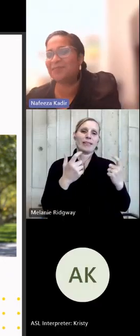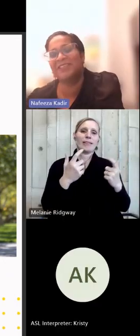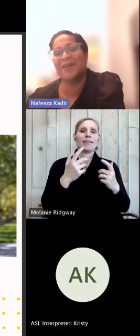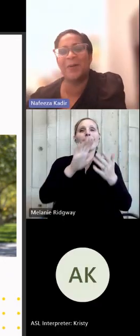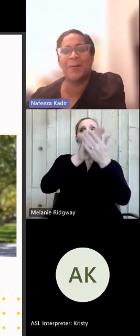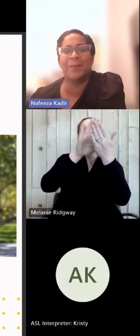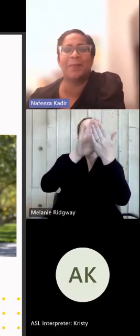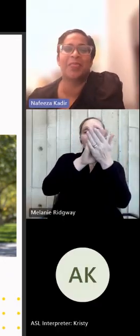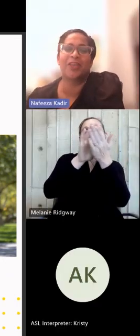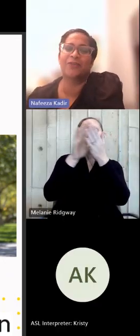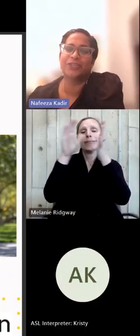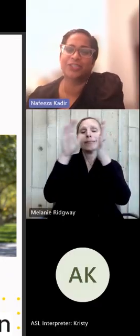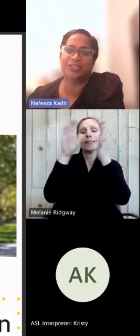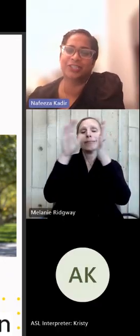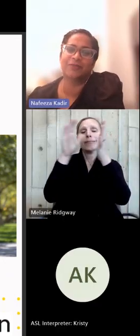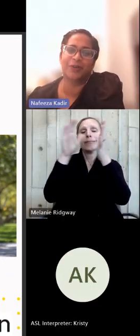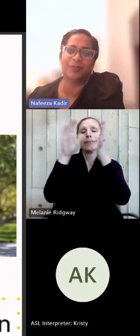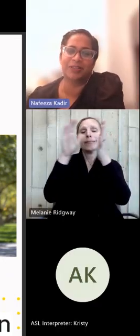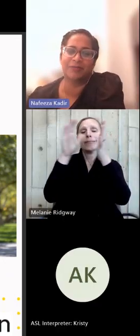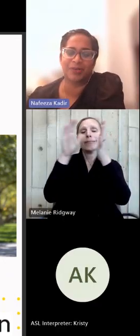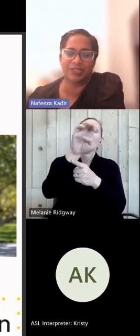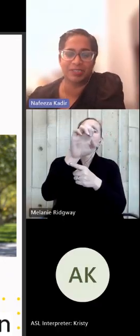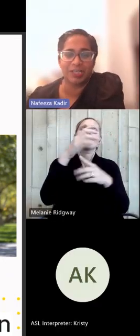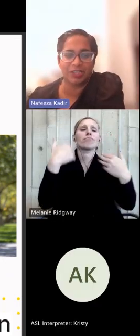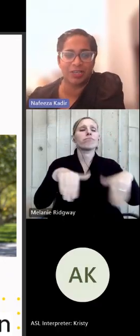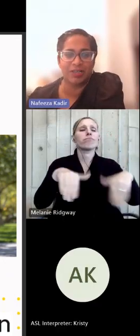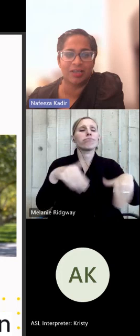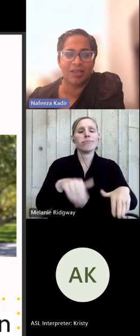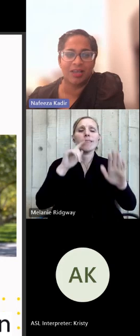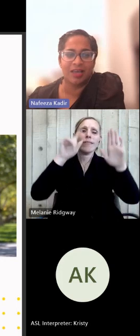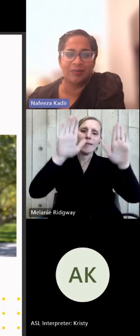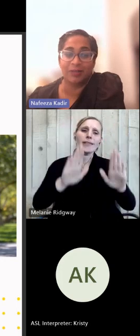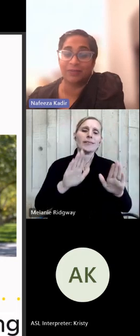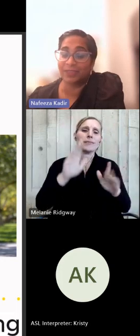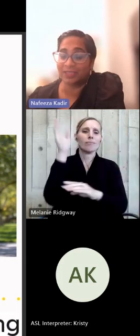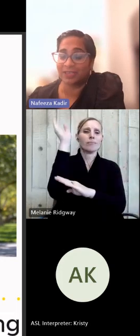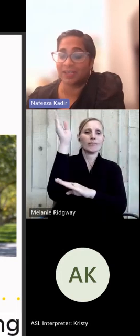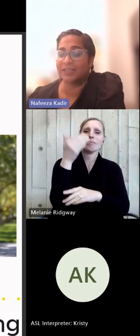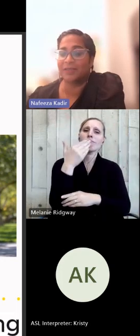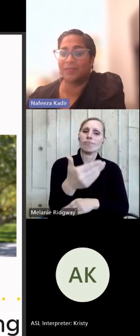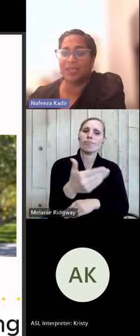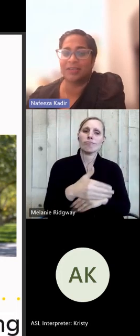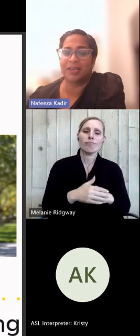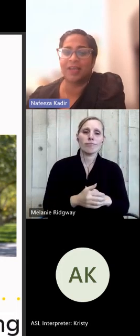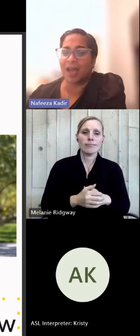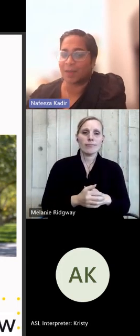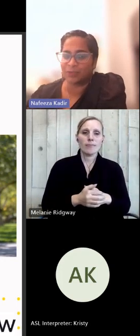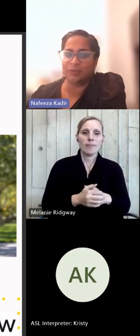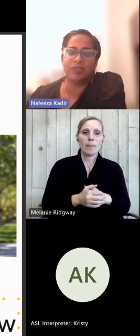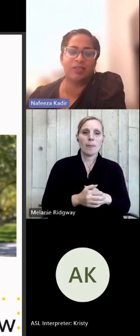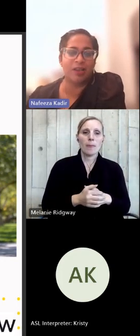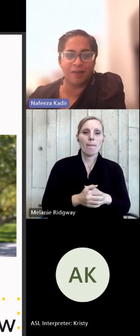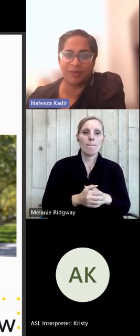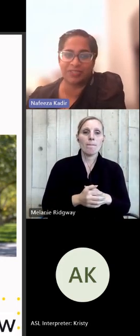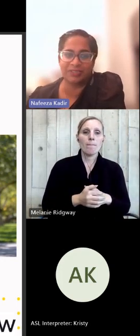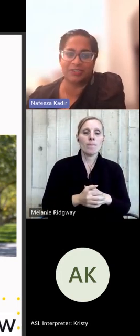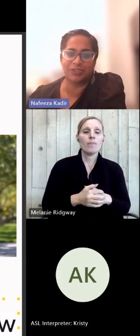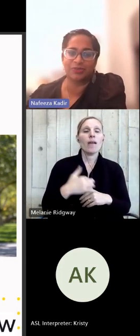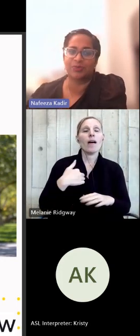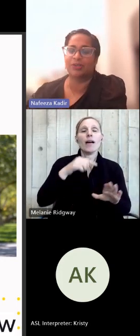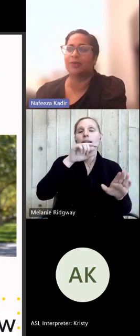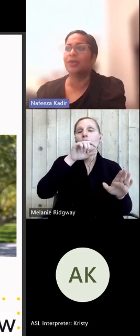there's claps. Thank you for such an informative presentation. And one of the things that I said at the beginning, I absolutely